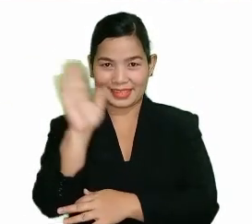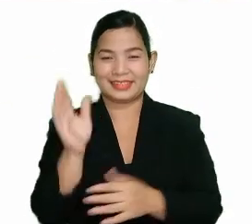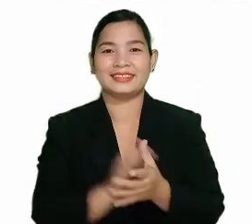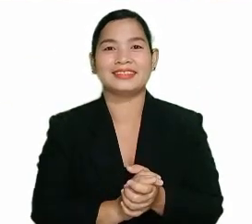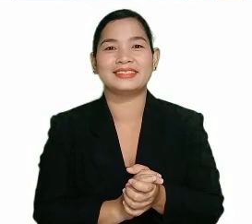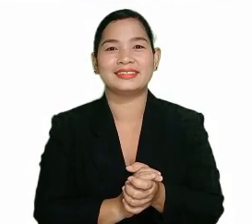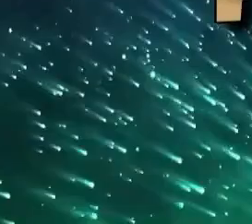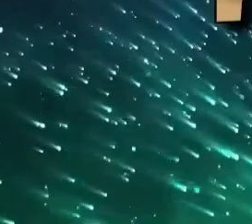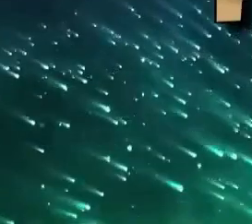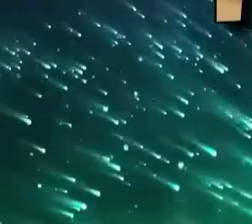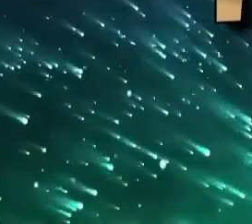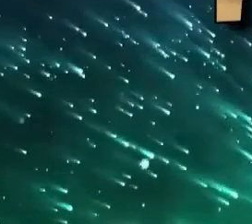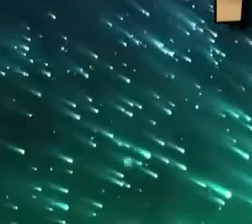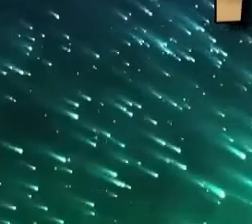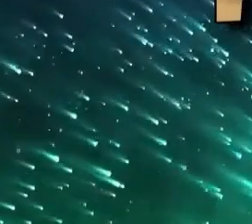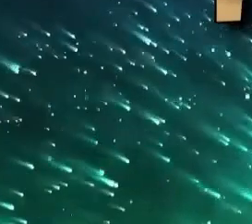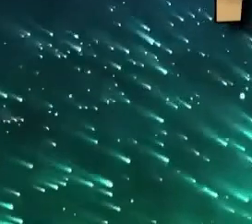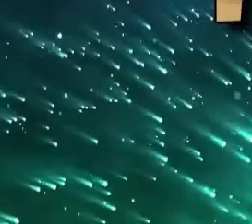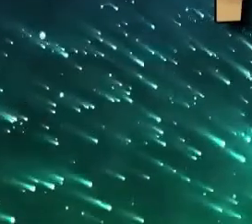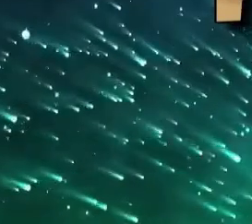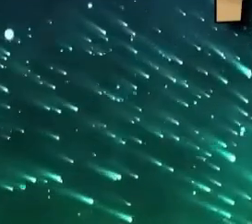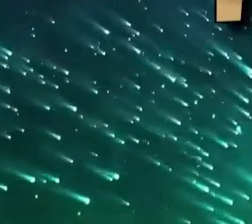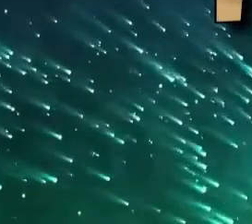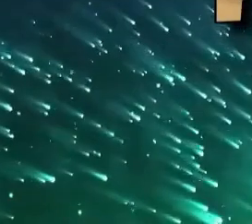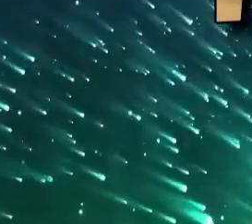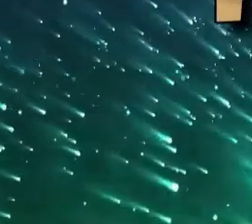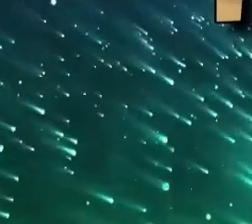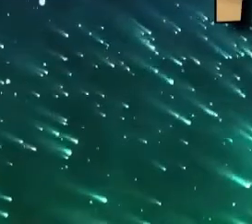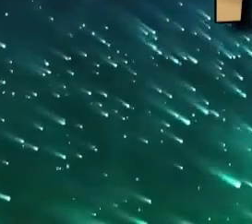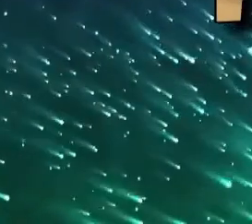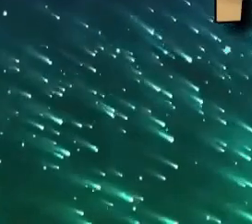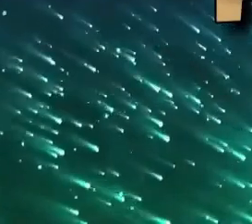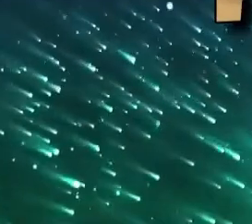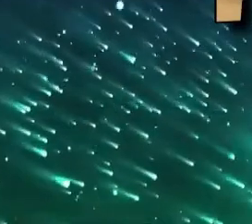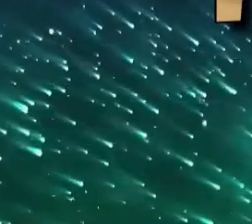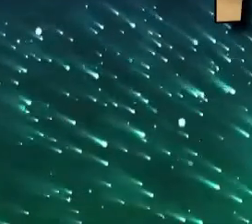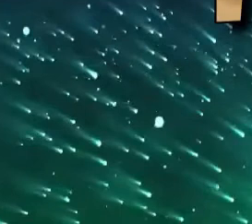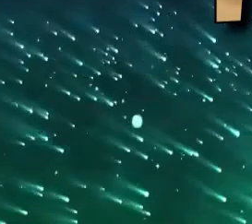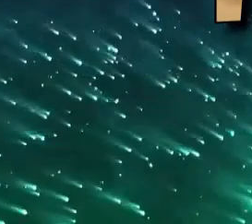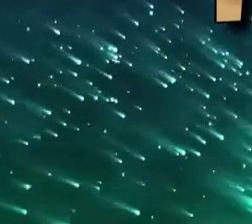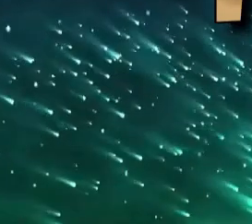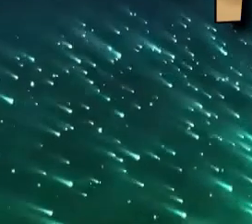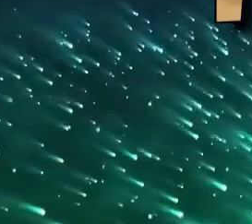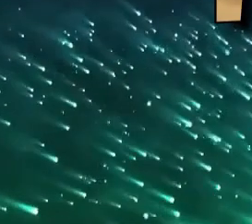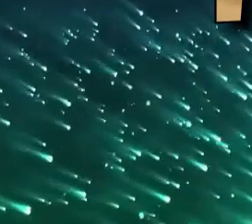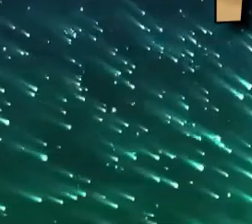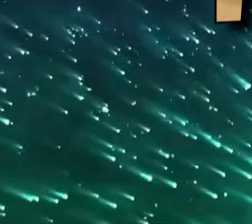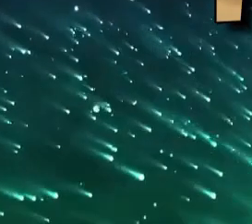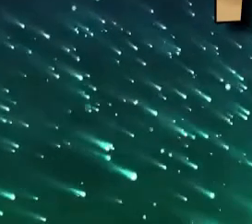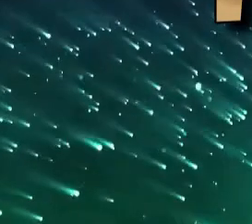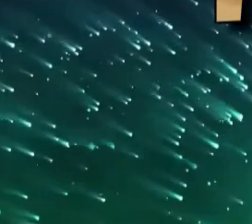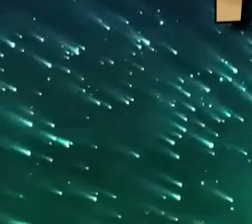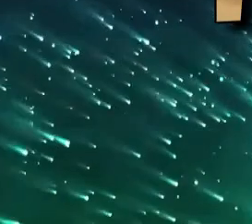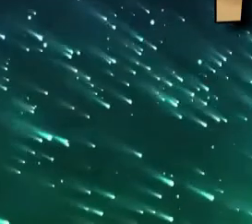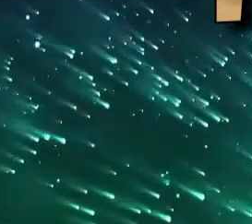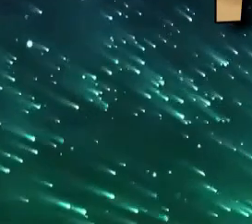Na na na na na na na, dapat Tagum Radyo Eskwela na. Na na na na na na na na na,